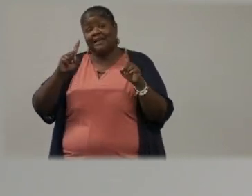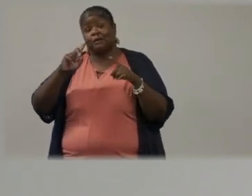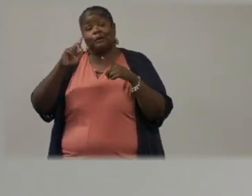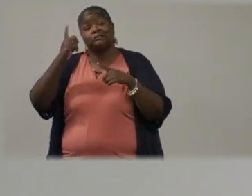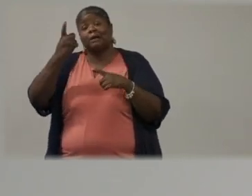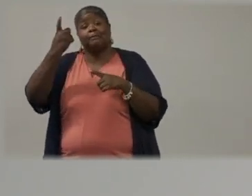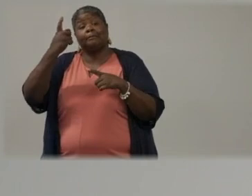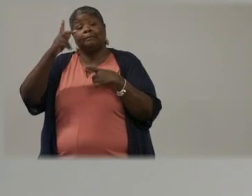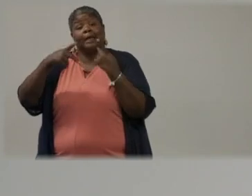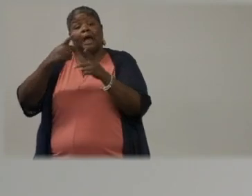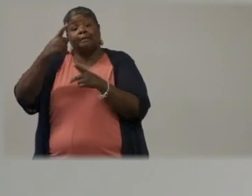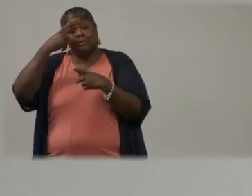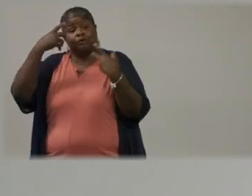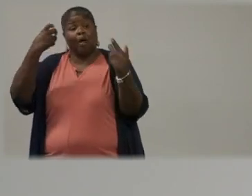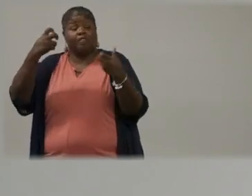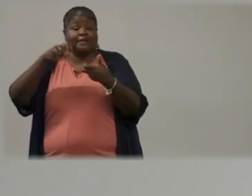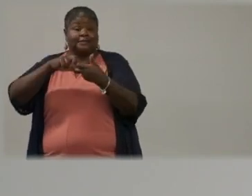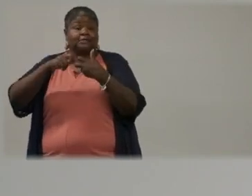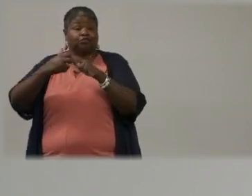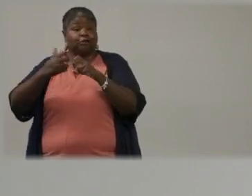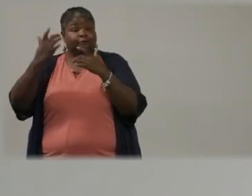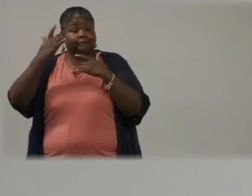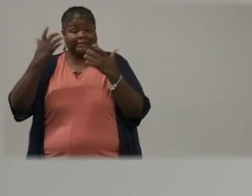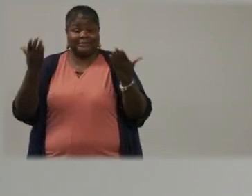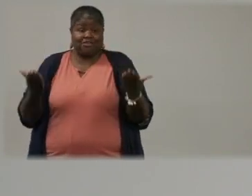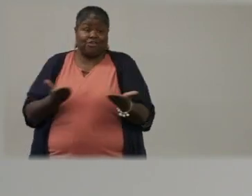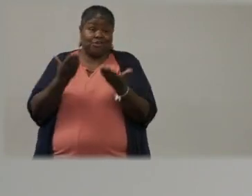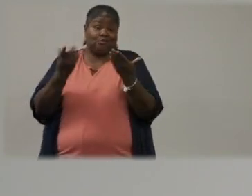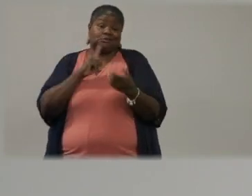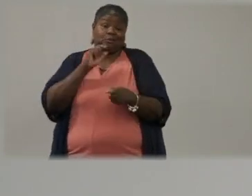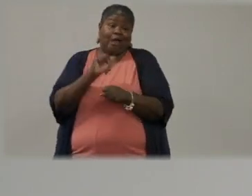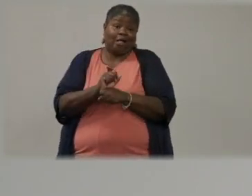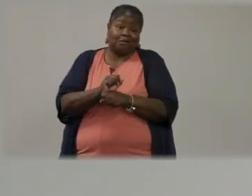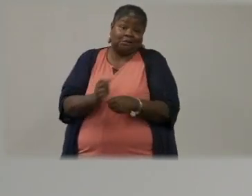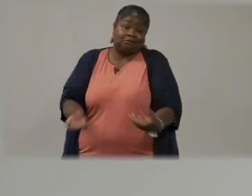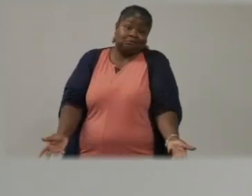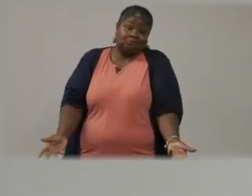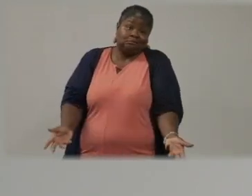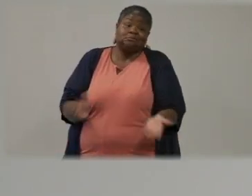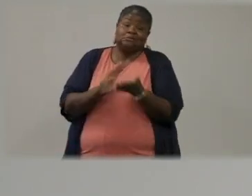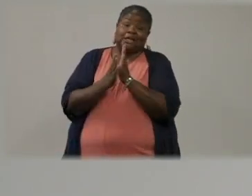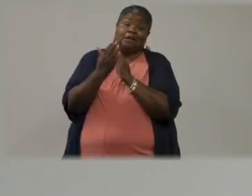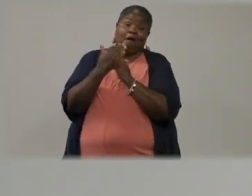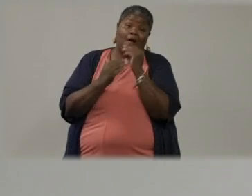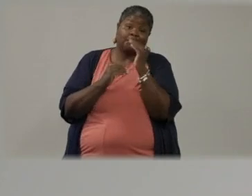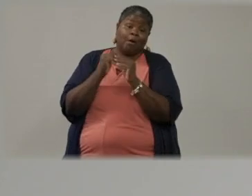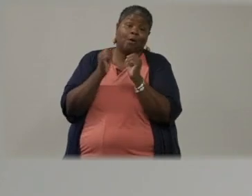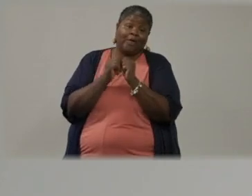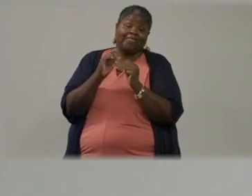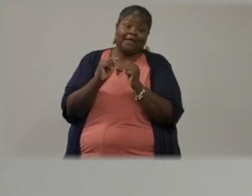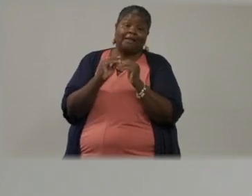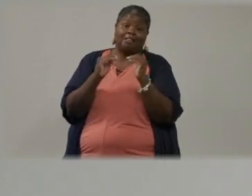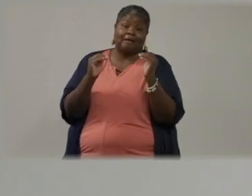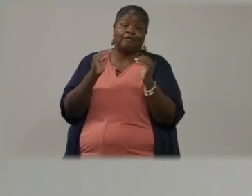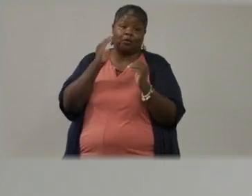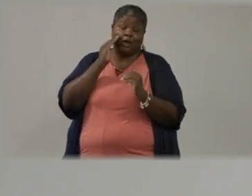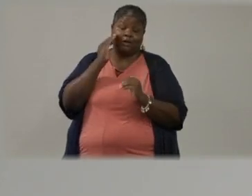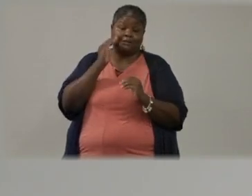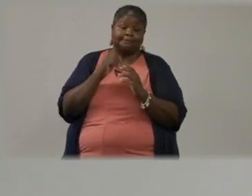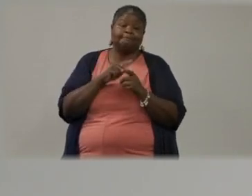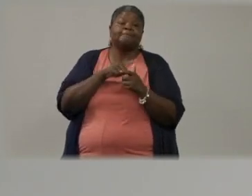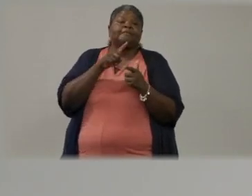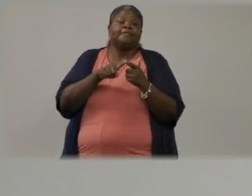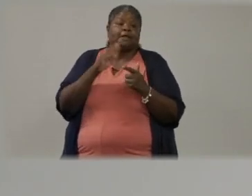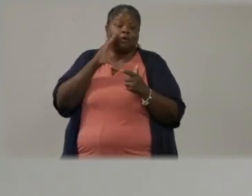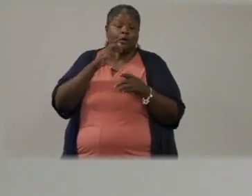of mental health condition. And so it's here, it's the reality. It's just a matter of getting comfortable with it, having a certain level of awareness, and then knowing